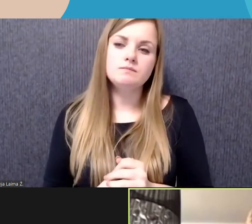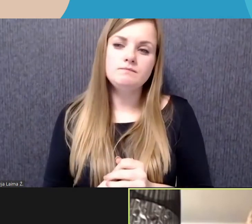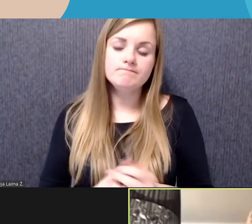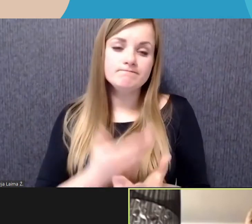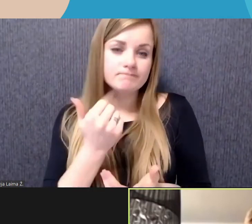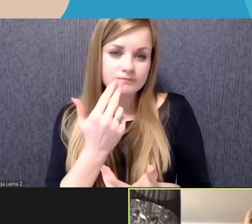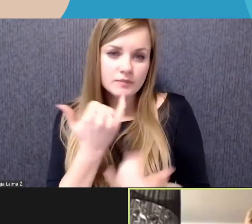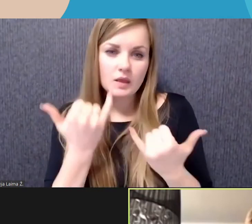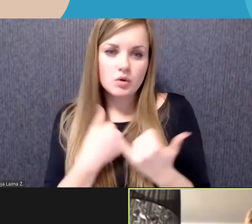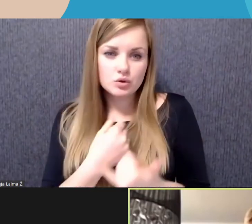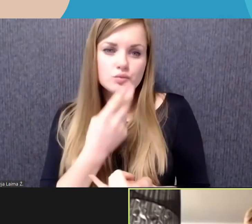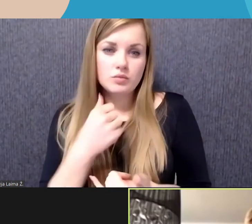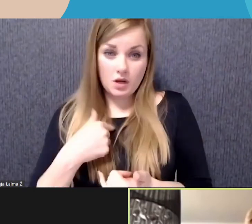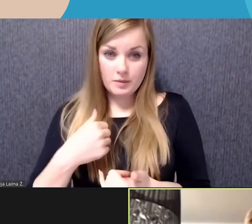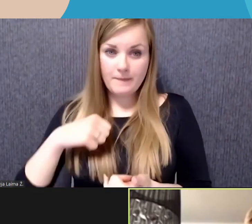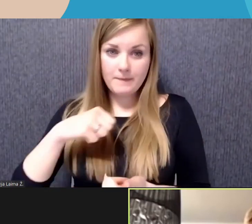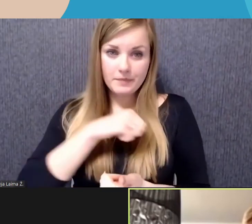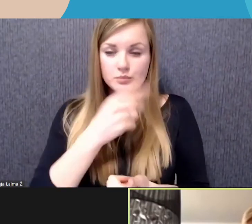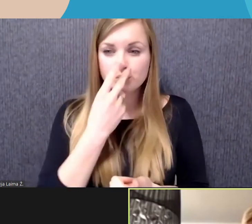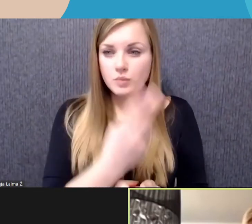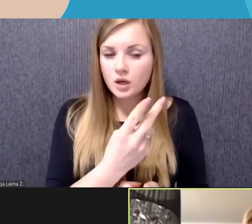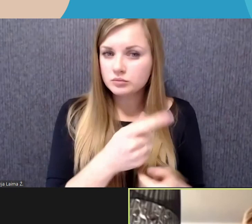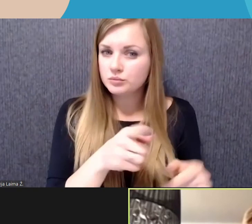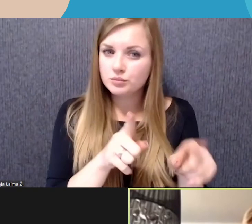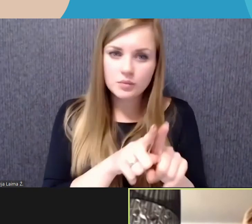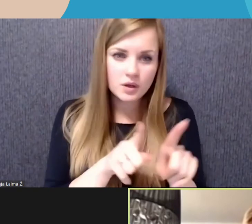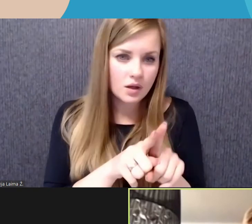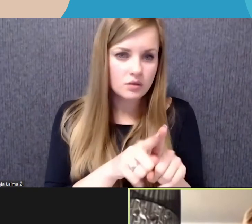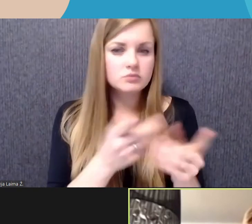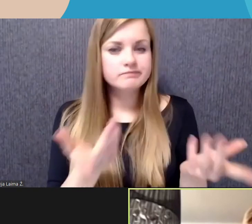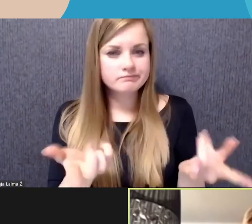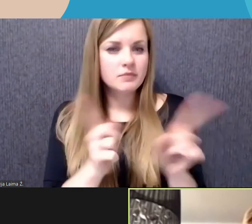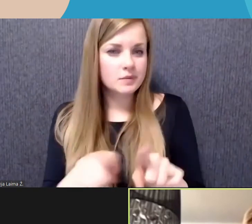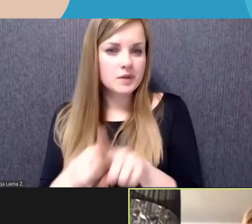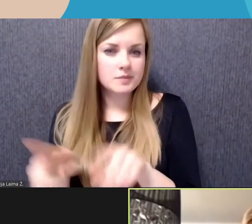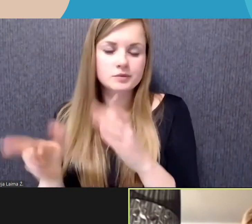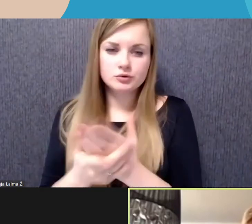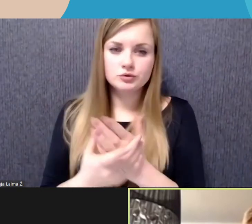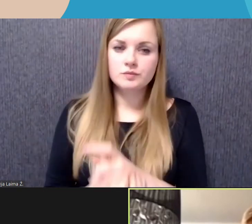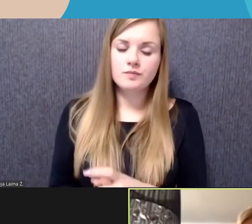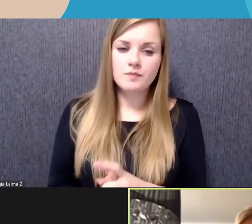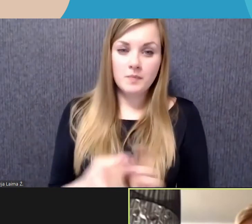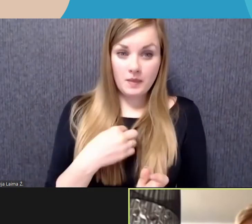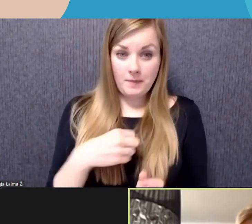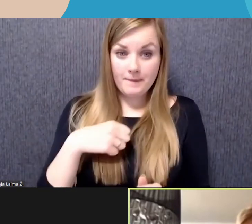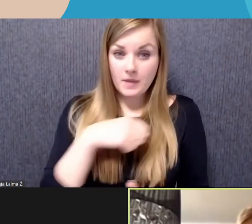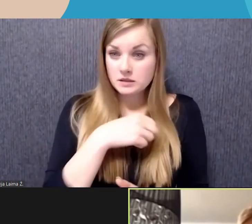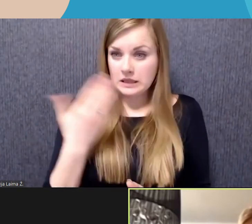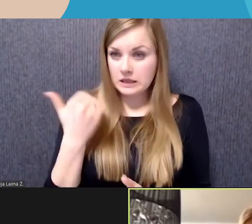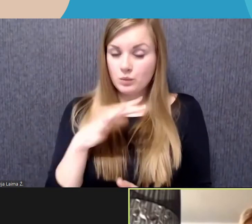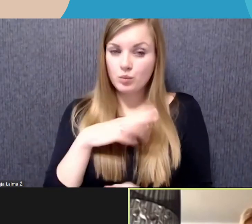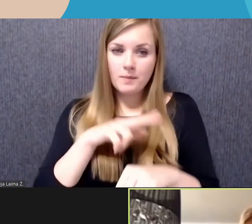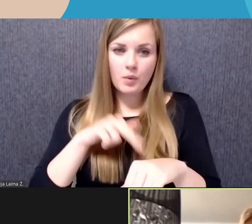Yes, indeed, this is a very good question. We observe very